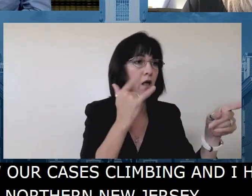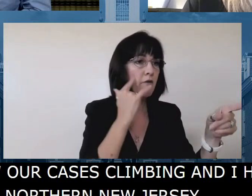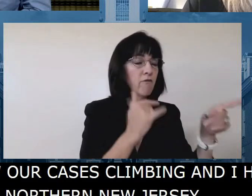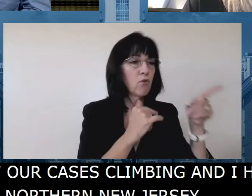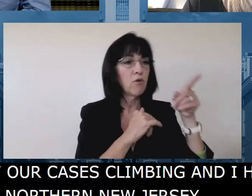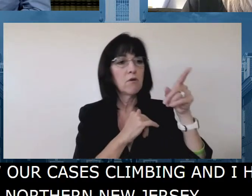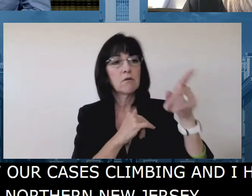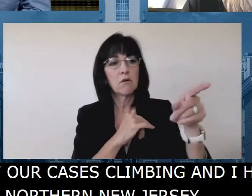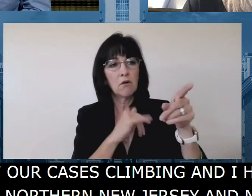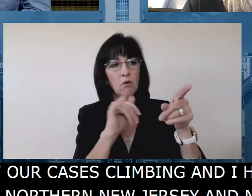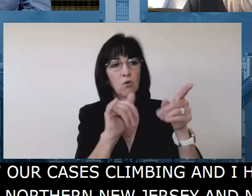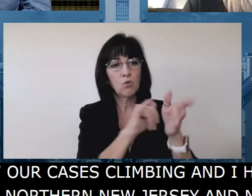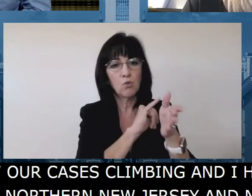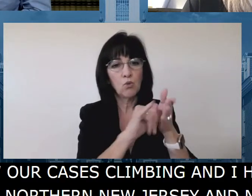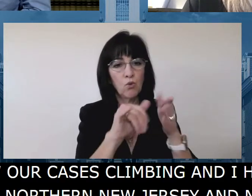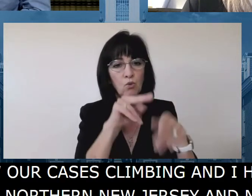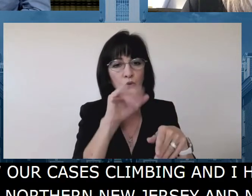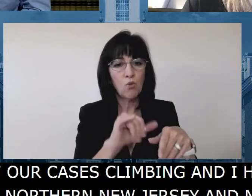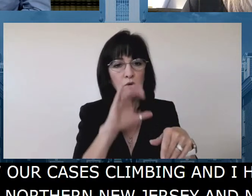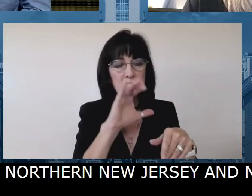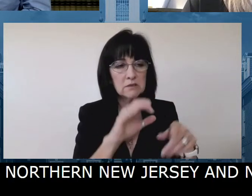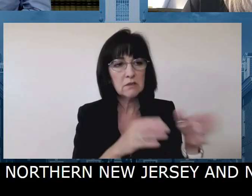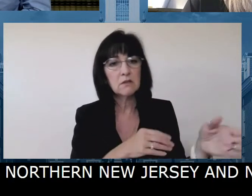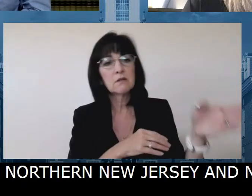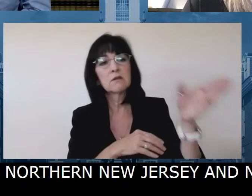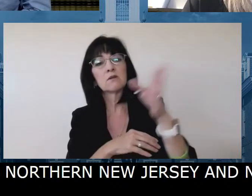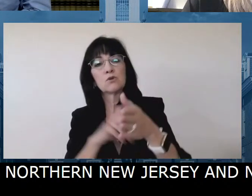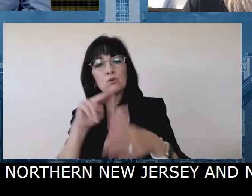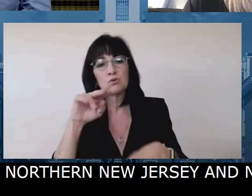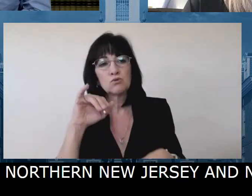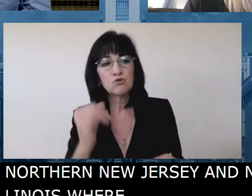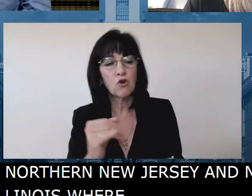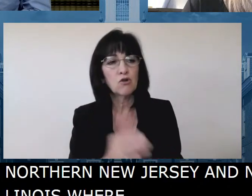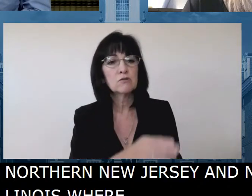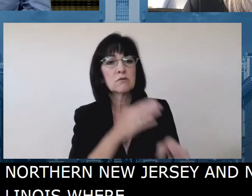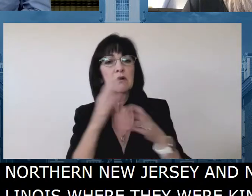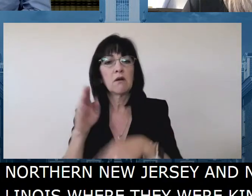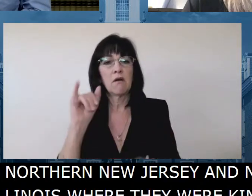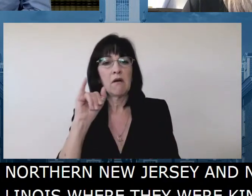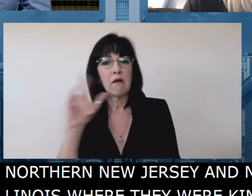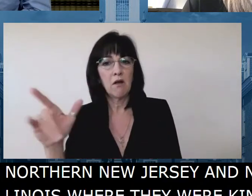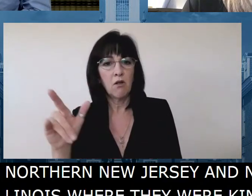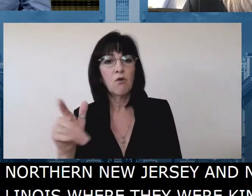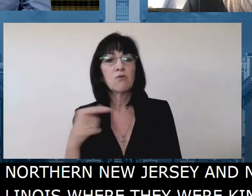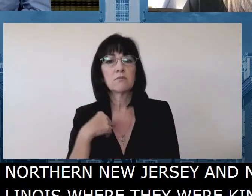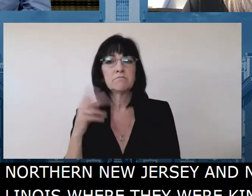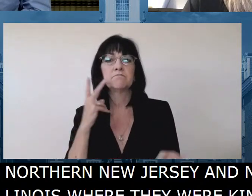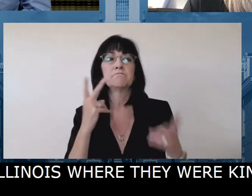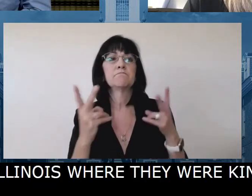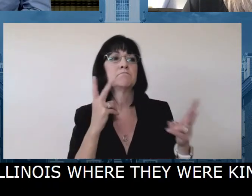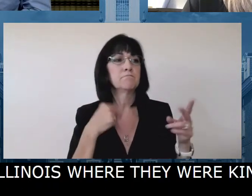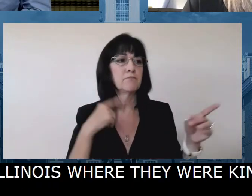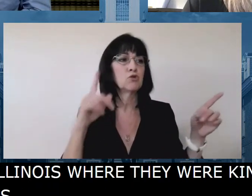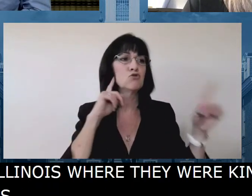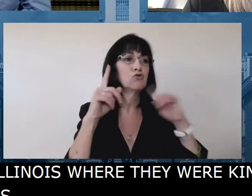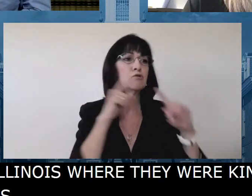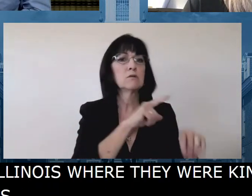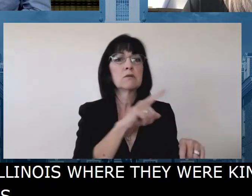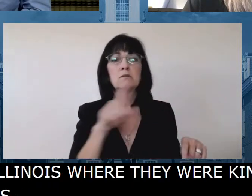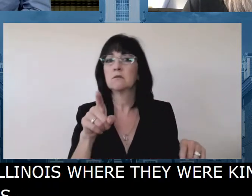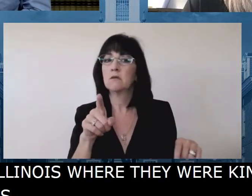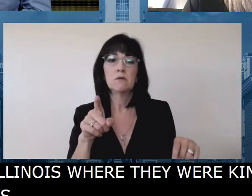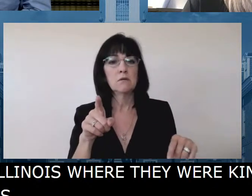in Illinois, where they were kind of running out of hospital rooms, critical care hospital rooms,